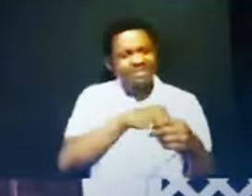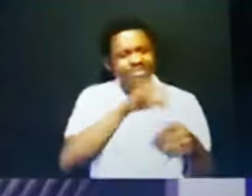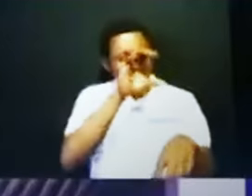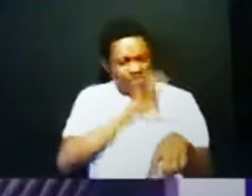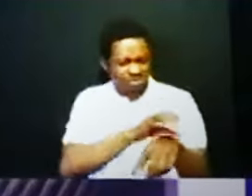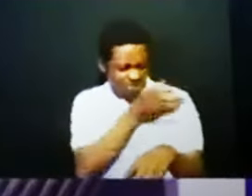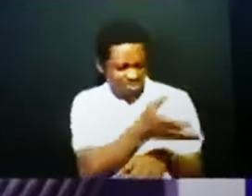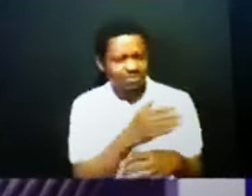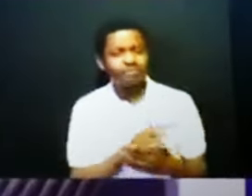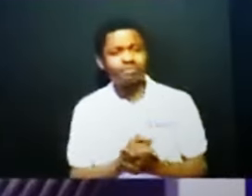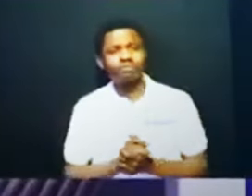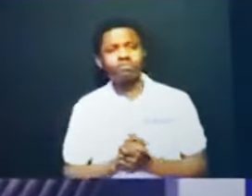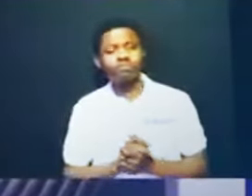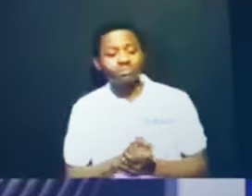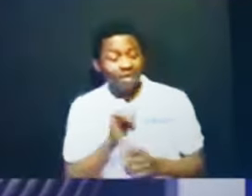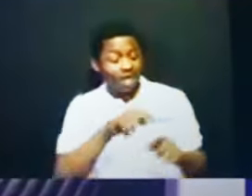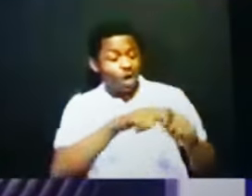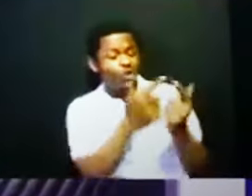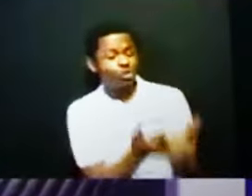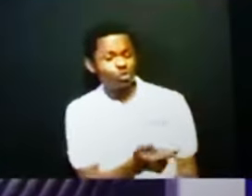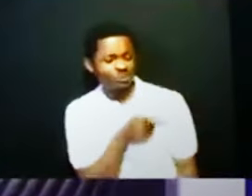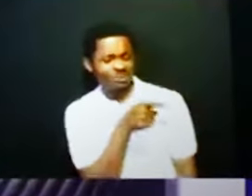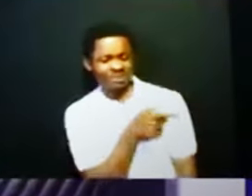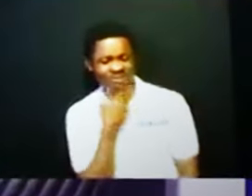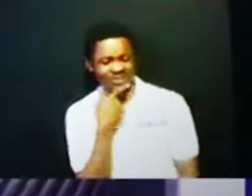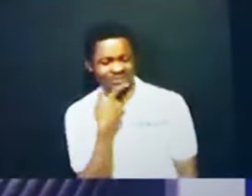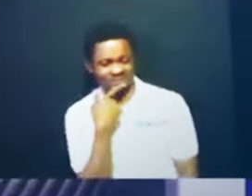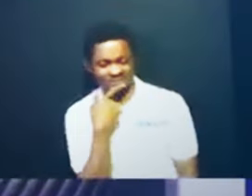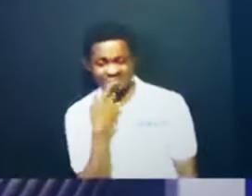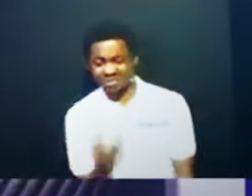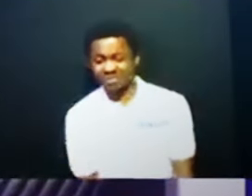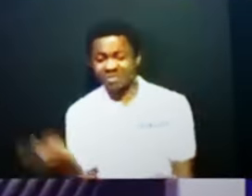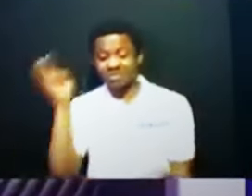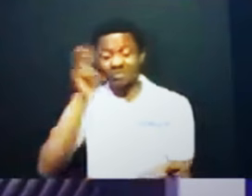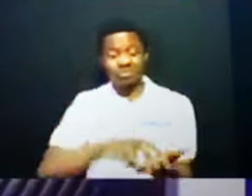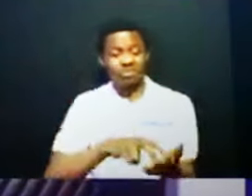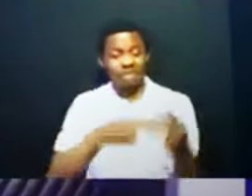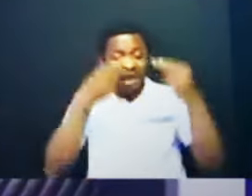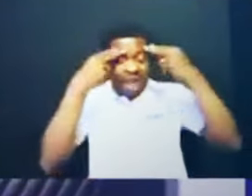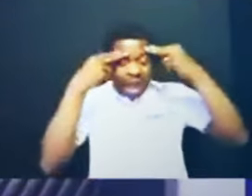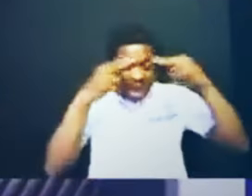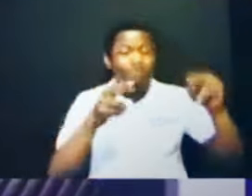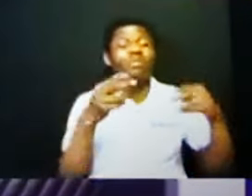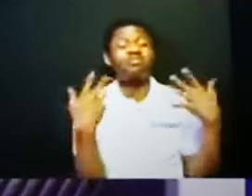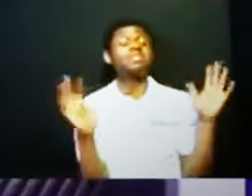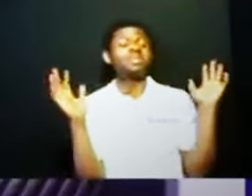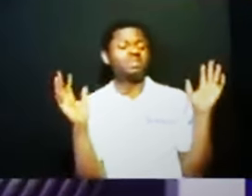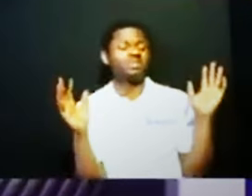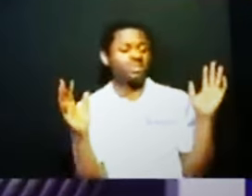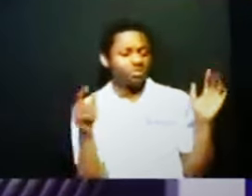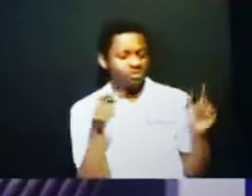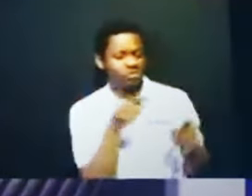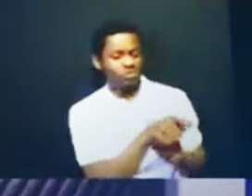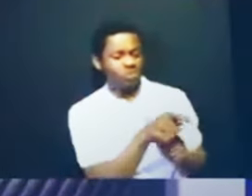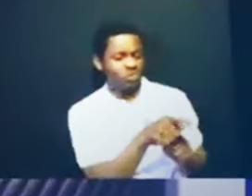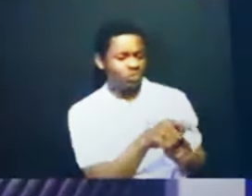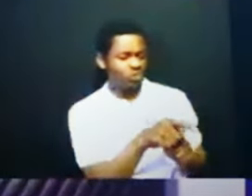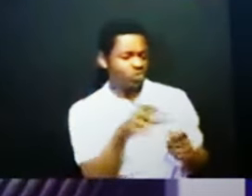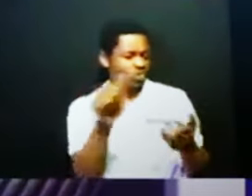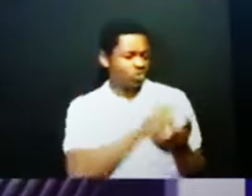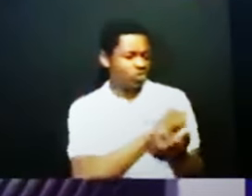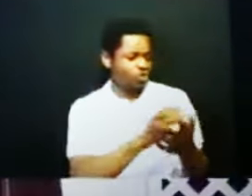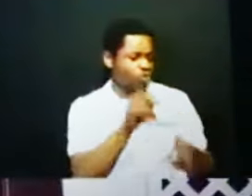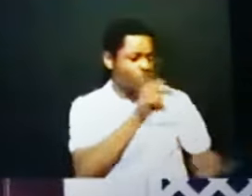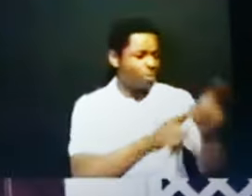They say that the resurrection has already taken place, and they destroy the faith of some.